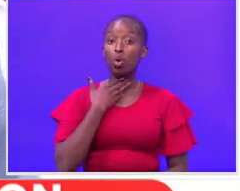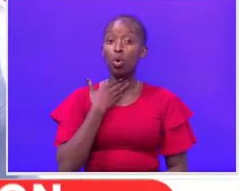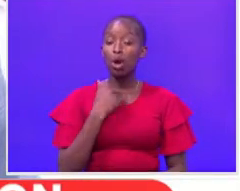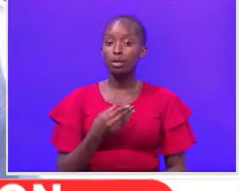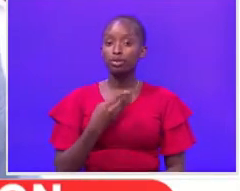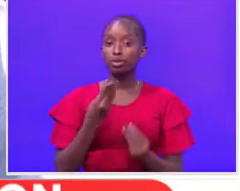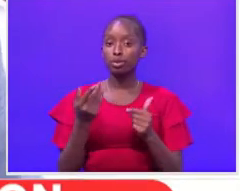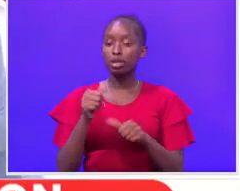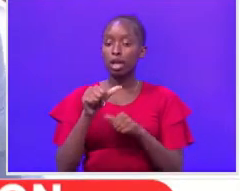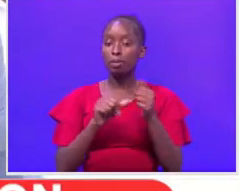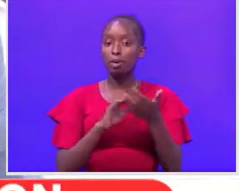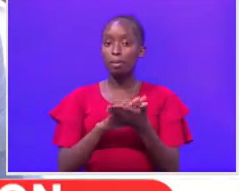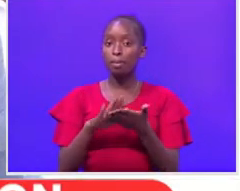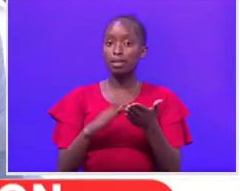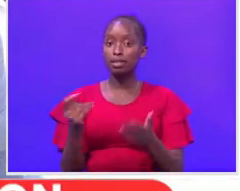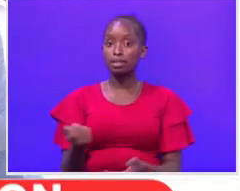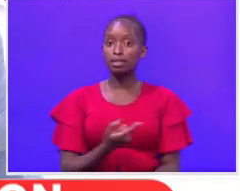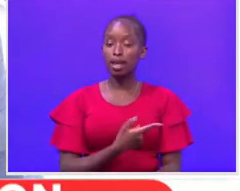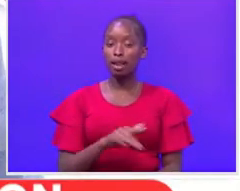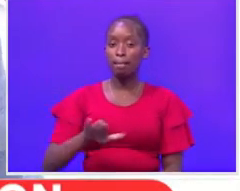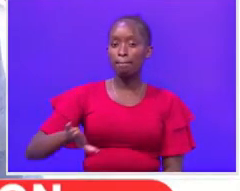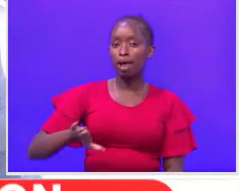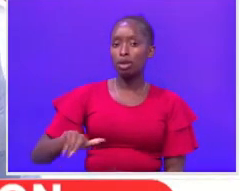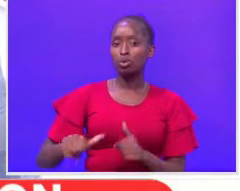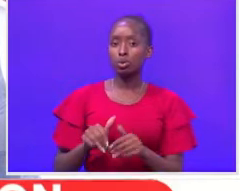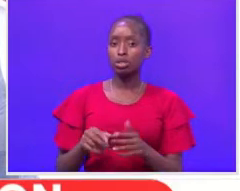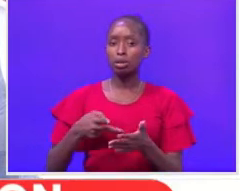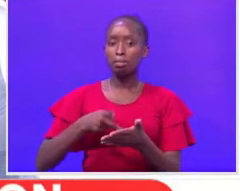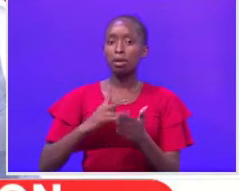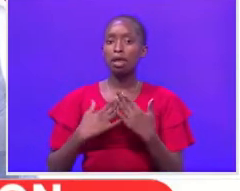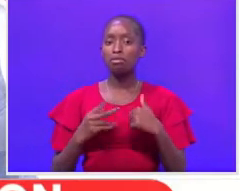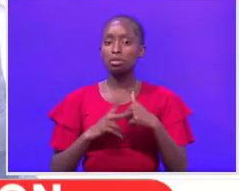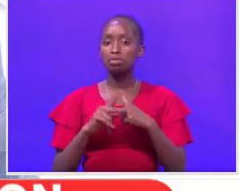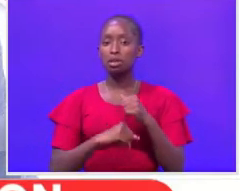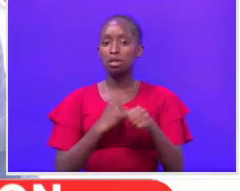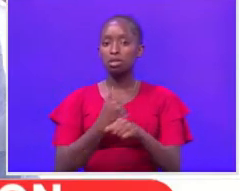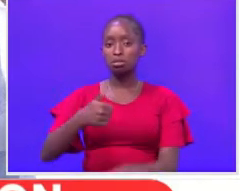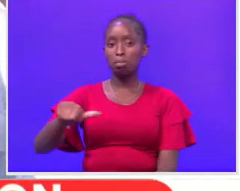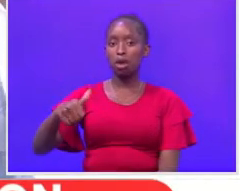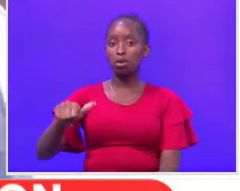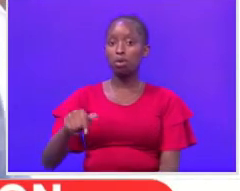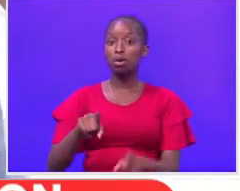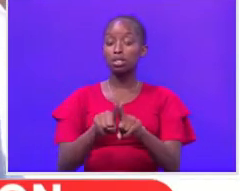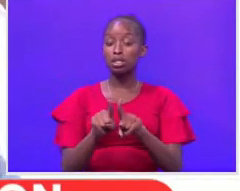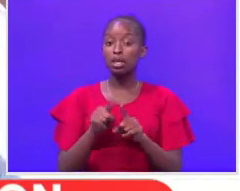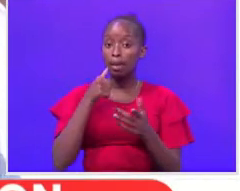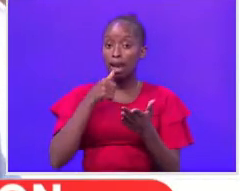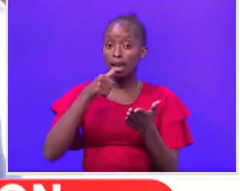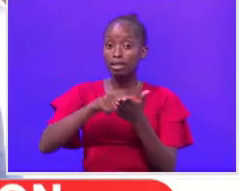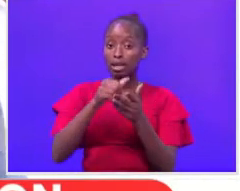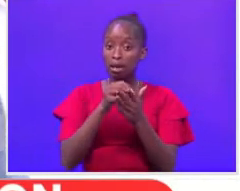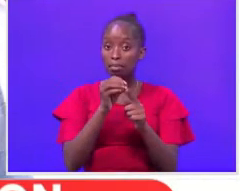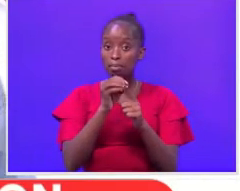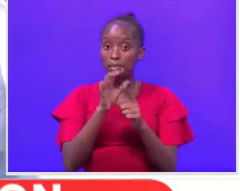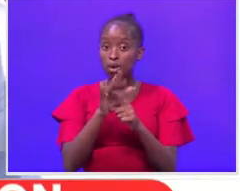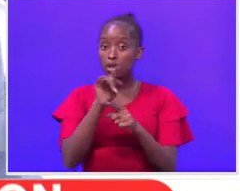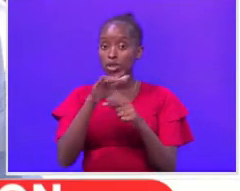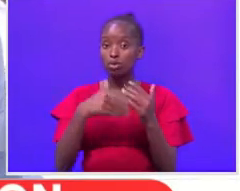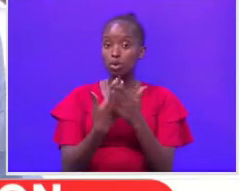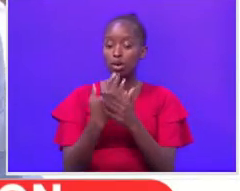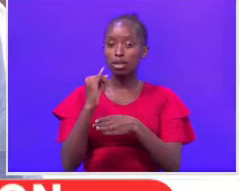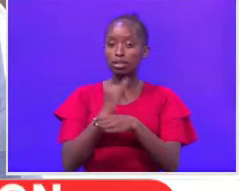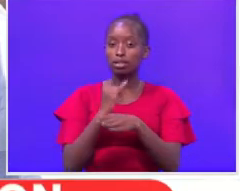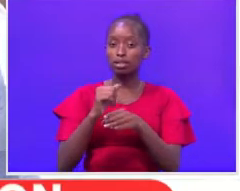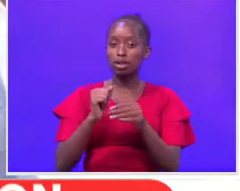for the basic salary arrears that has not been paid for 7 years. We want outcome of letters posting the interns as per the collective